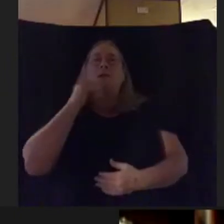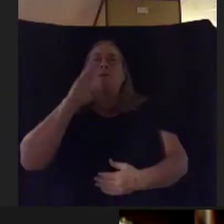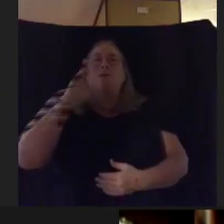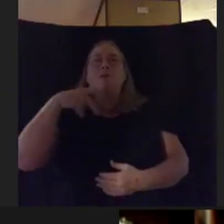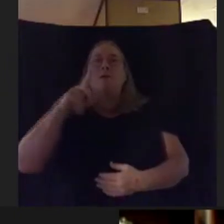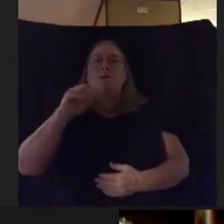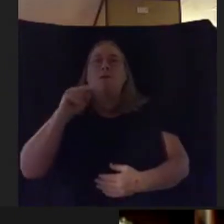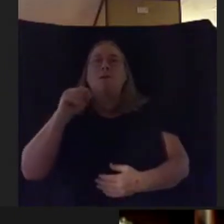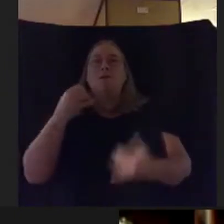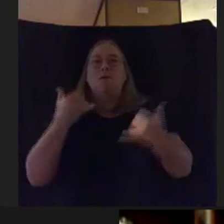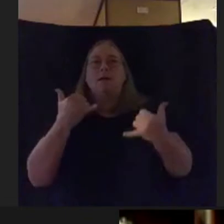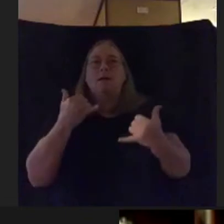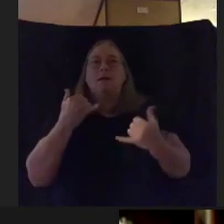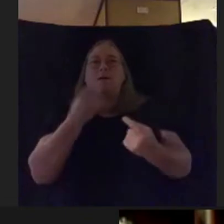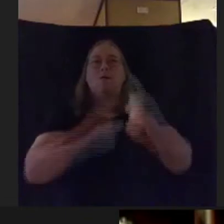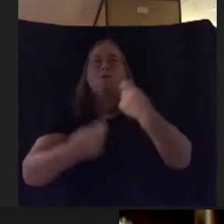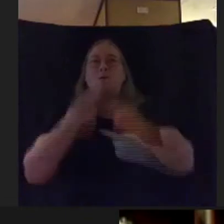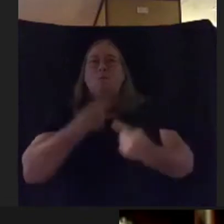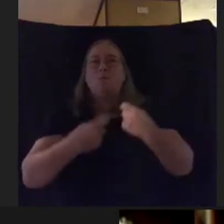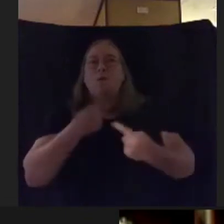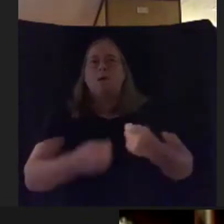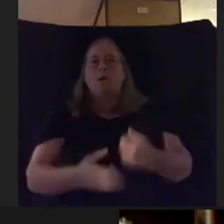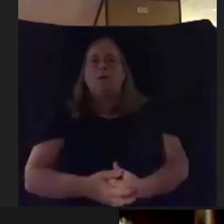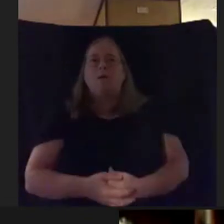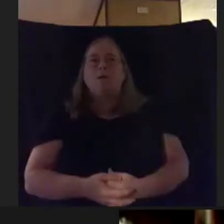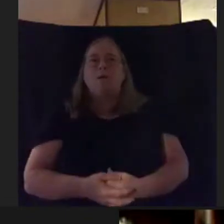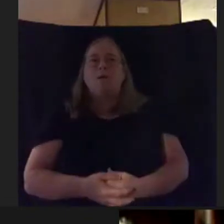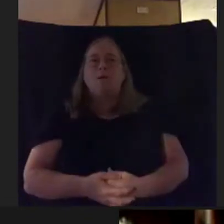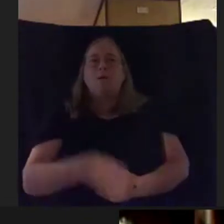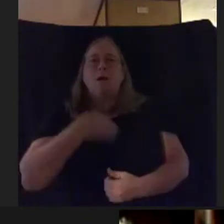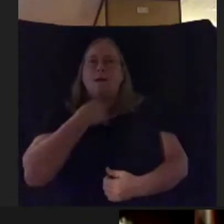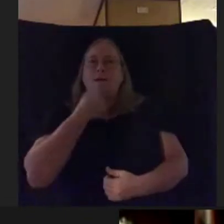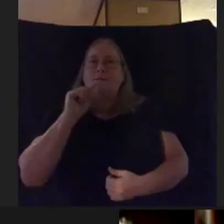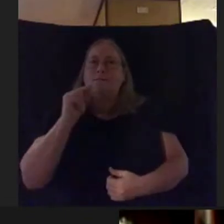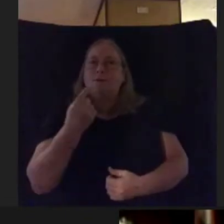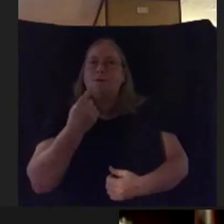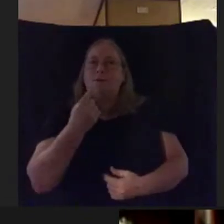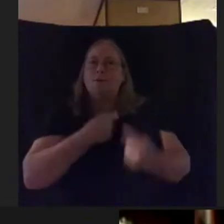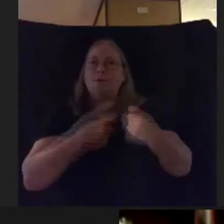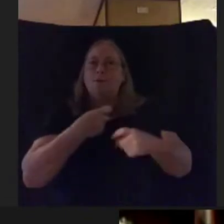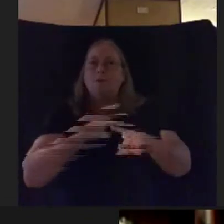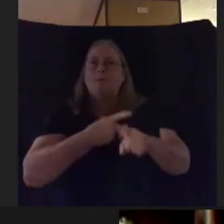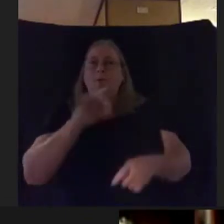to questions now, and we have the first question from Jill